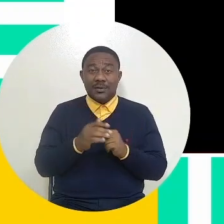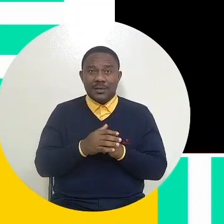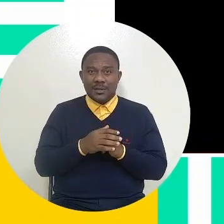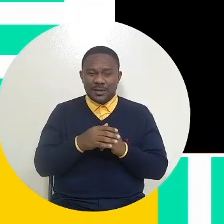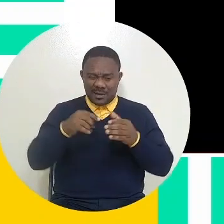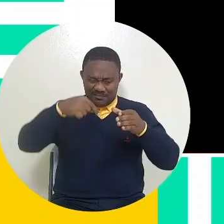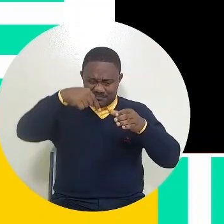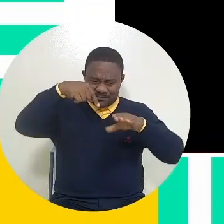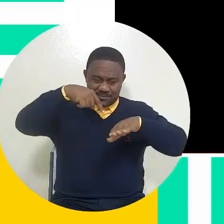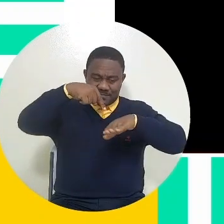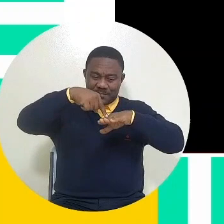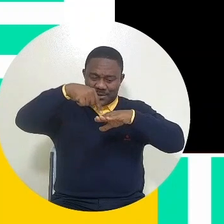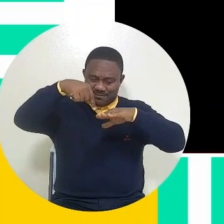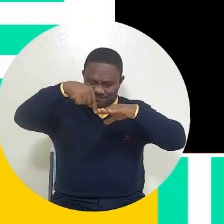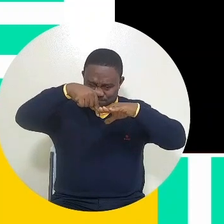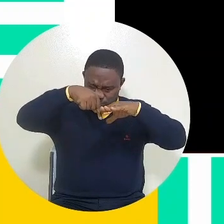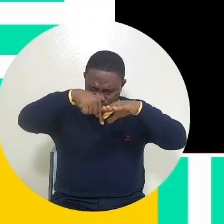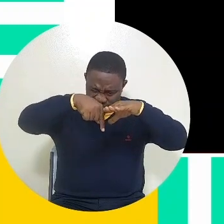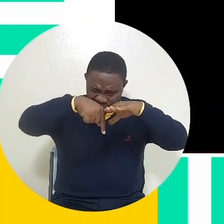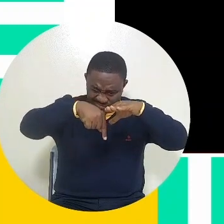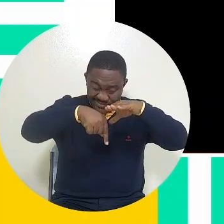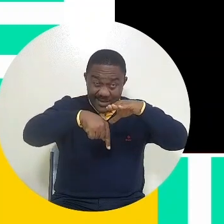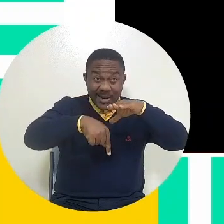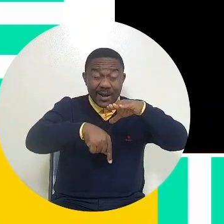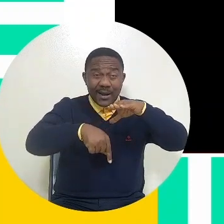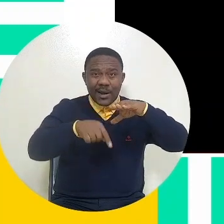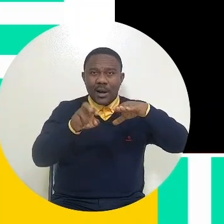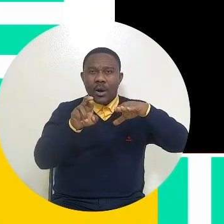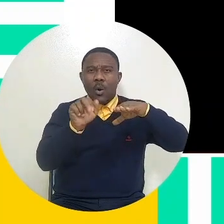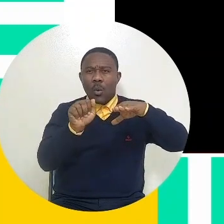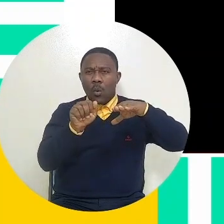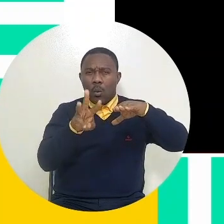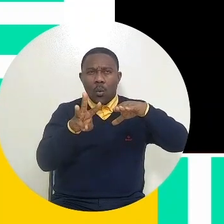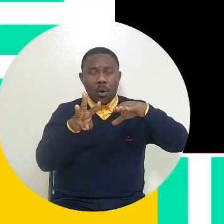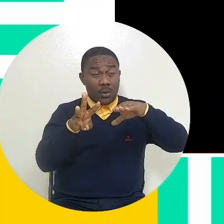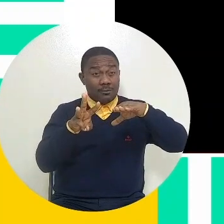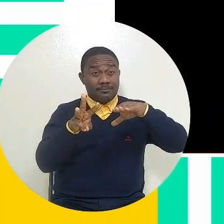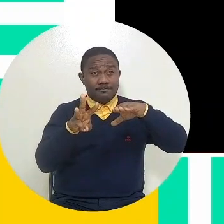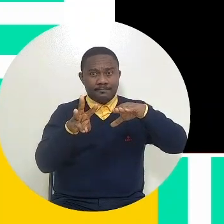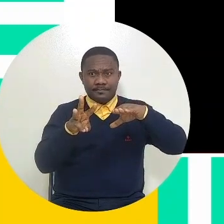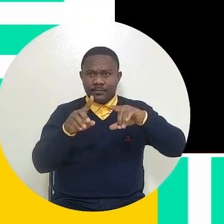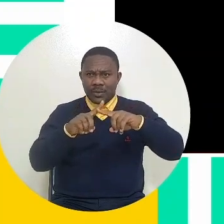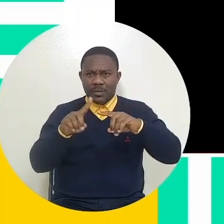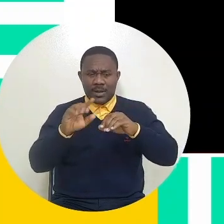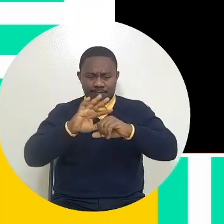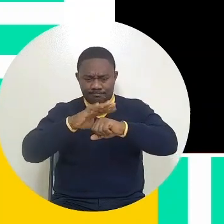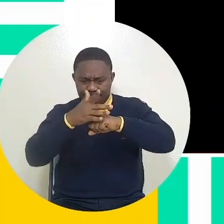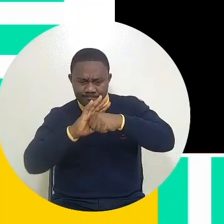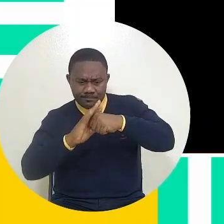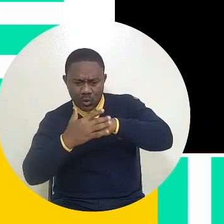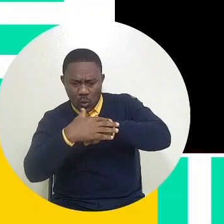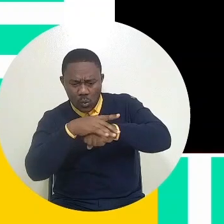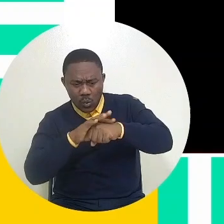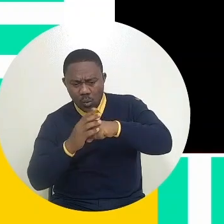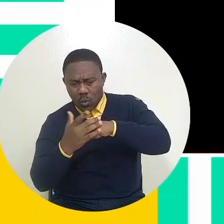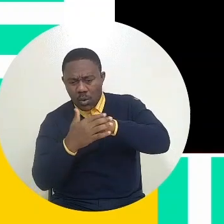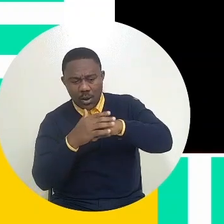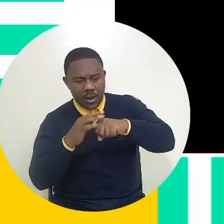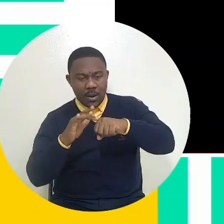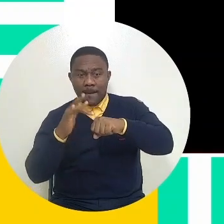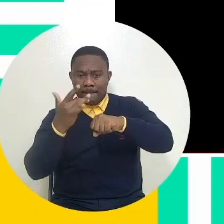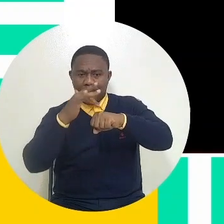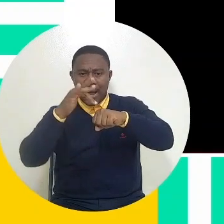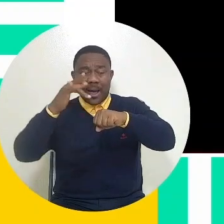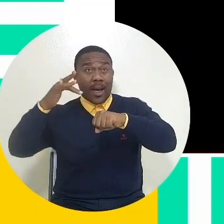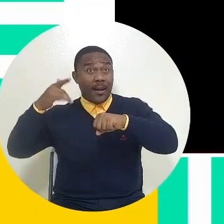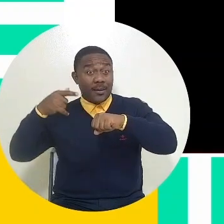of the earth, dirty, crude, raw, ugly, but until it's picked and polished, it will never shine. So the R in